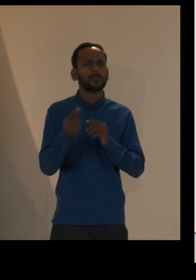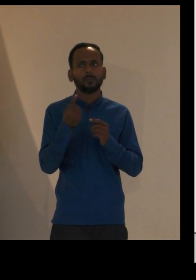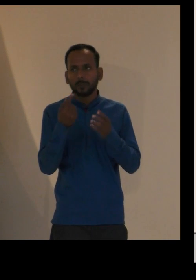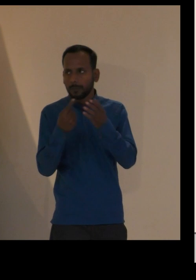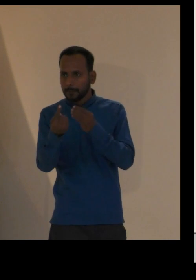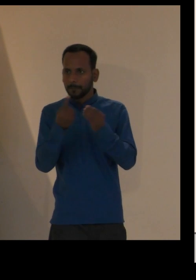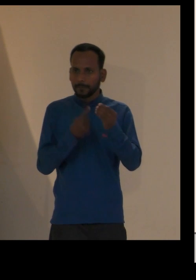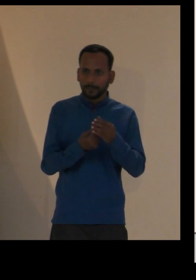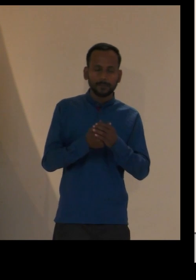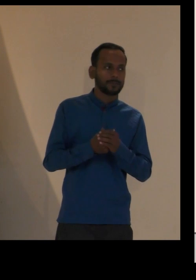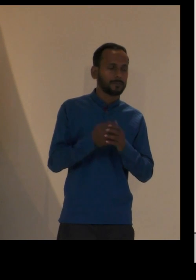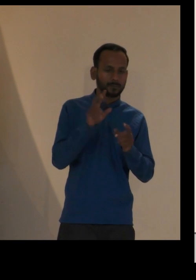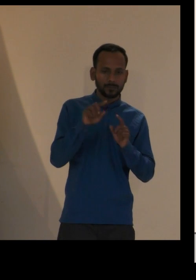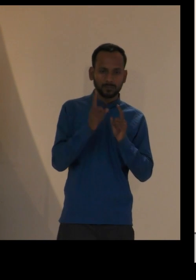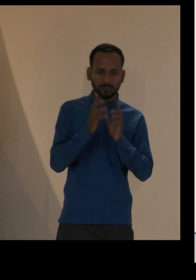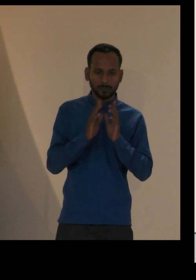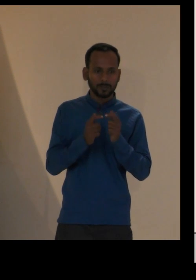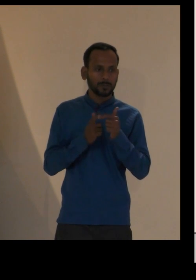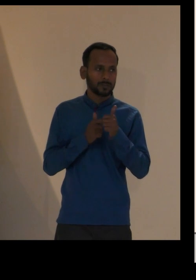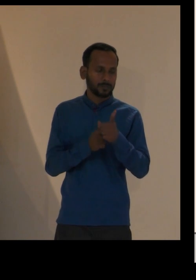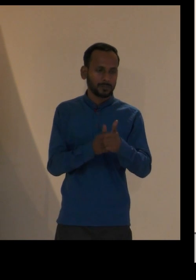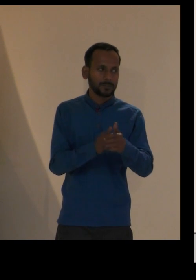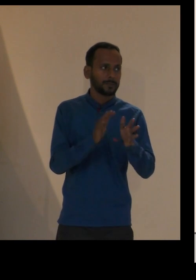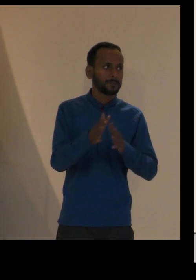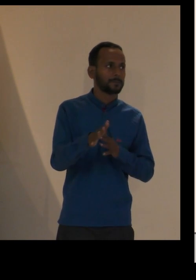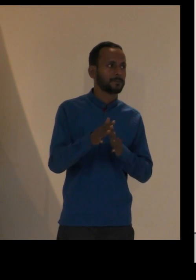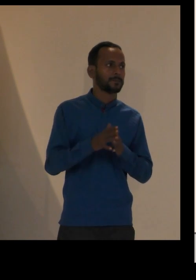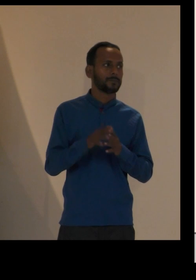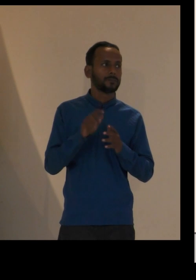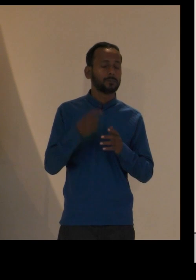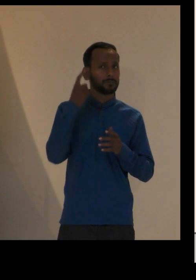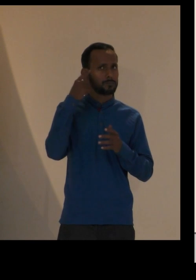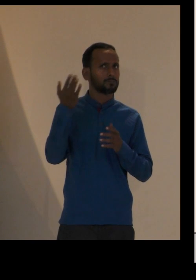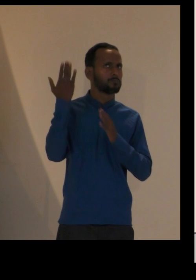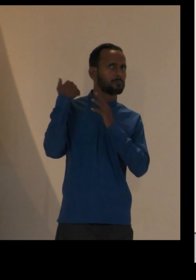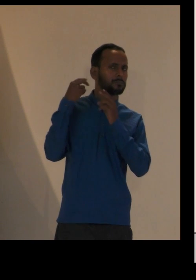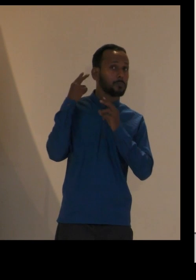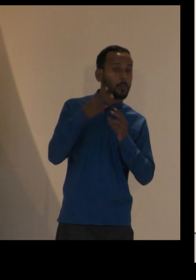an injunction to all of us, which starts with reminding us that